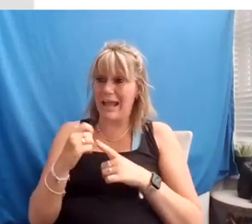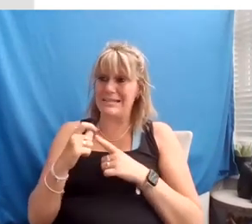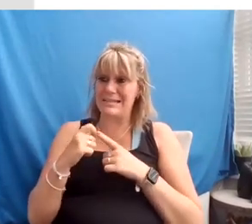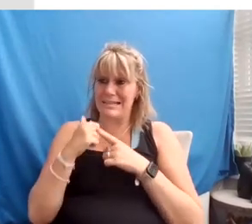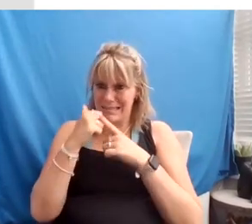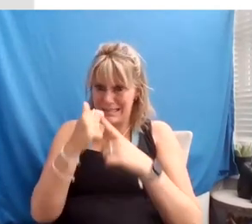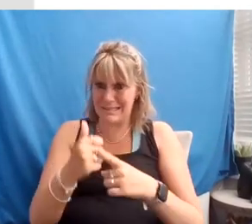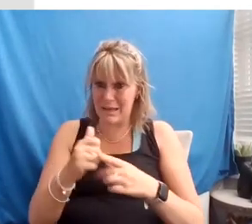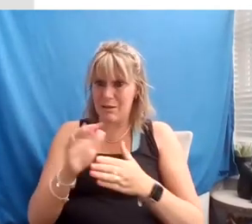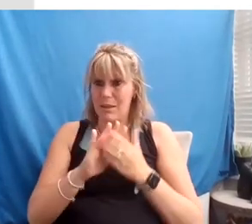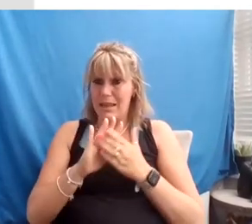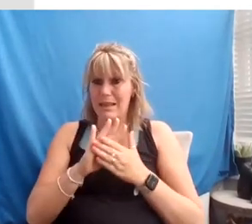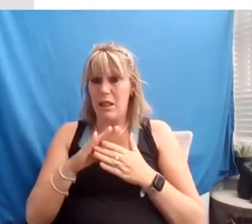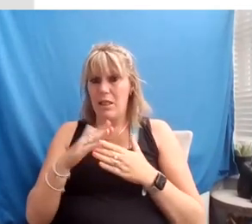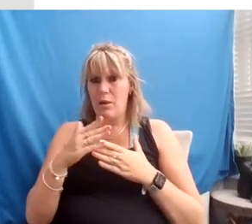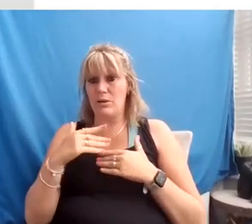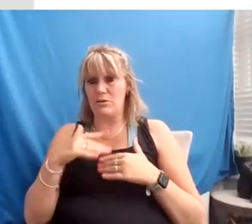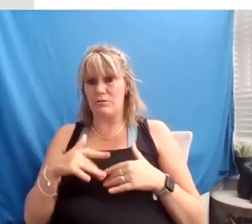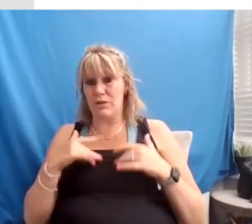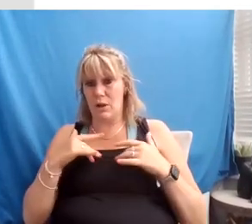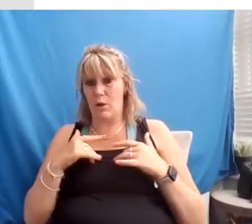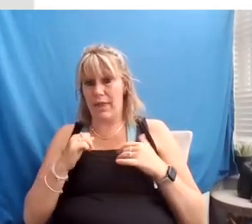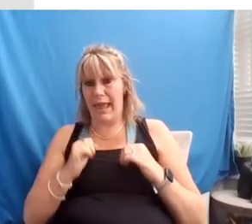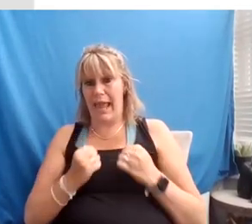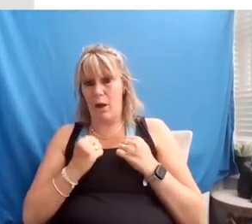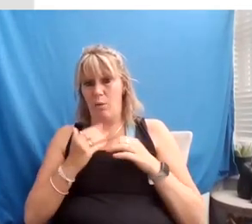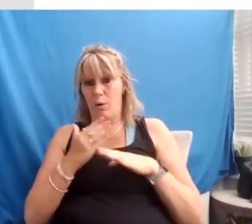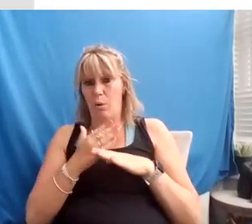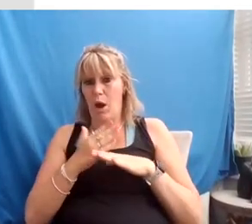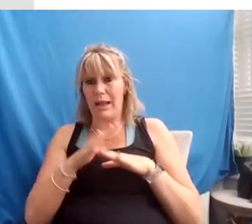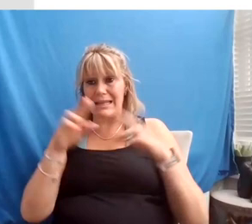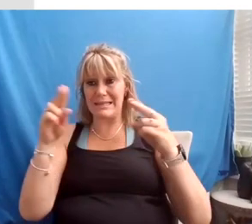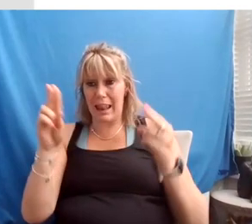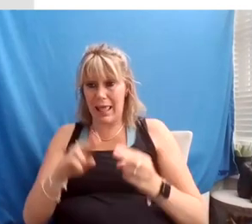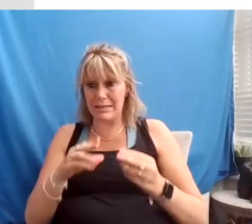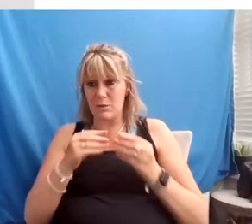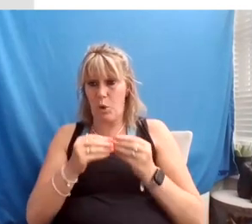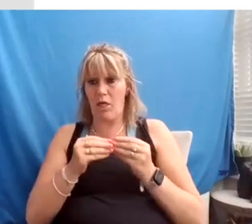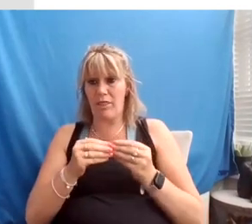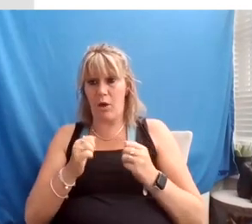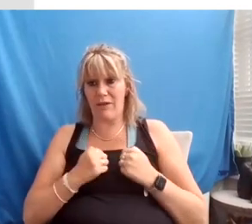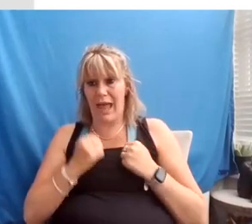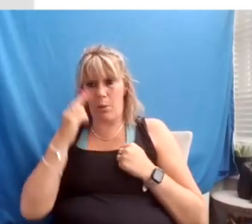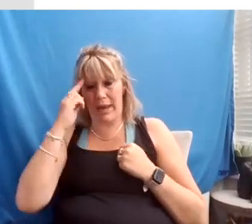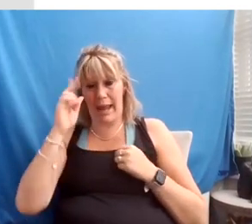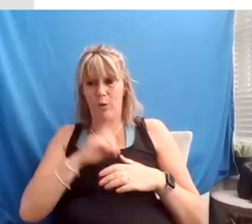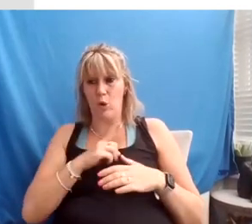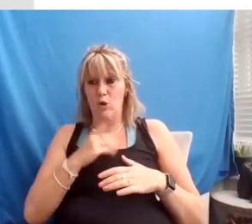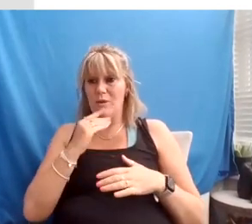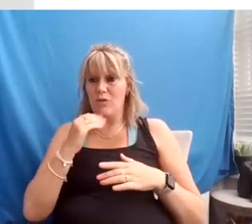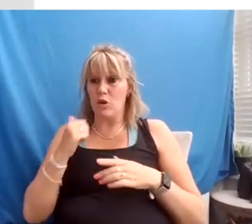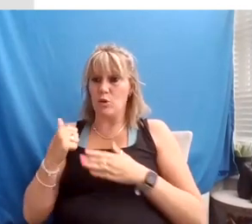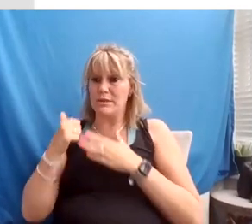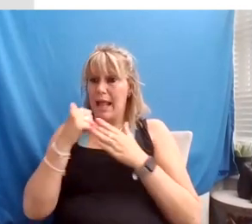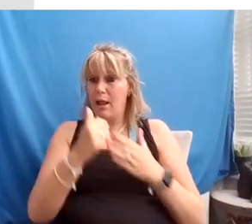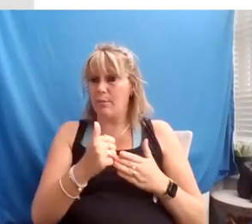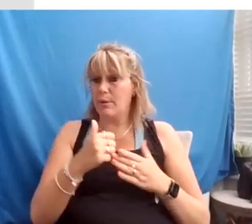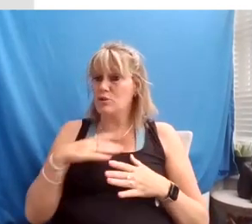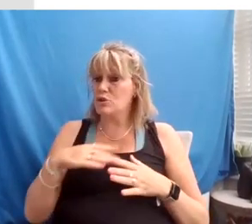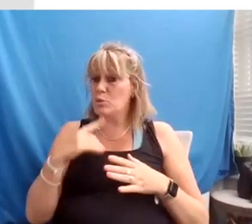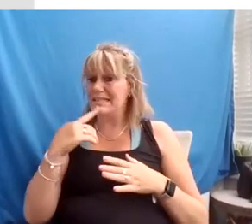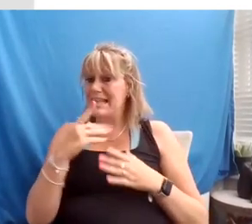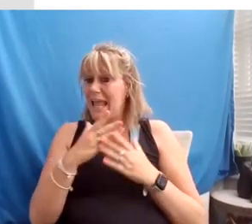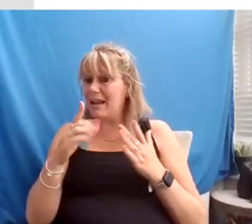no reason why we should think our work is less worthy of our name because we've used assistance. Did you want to say anything about